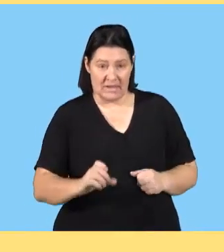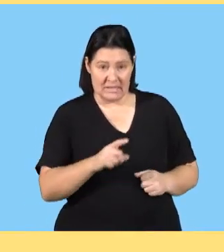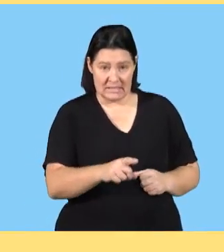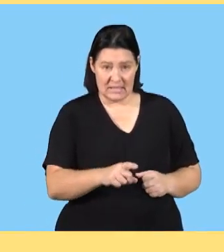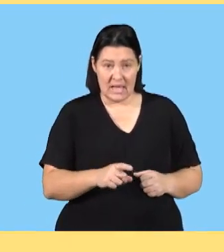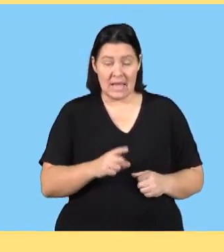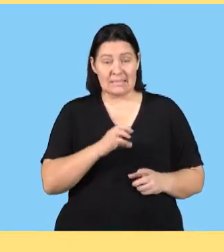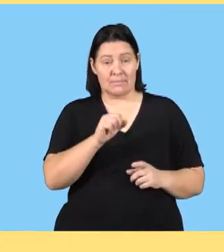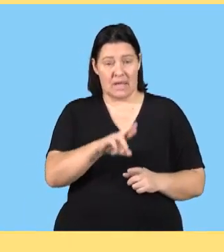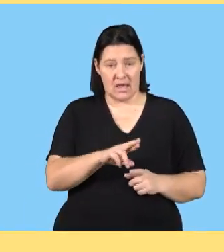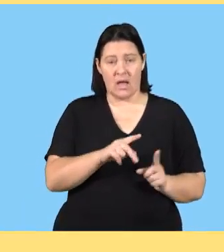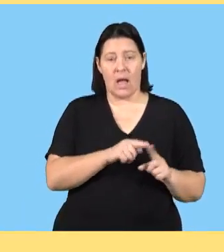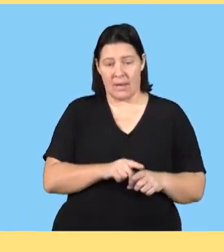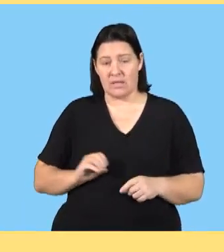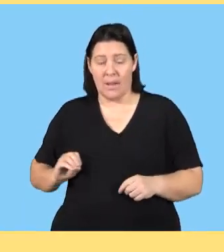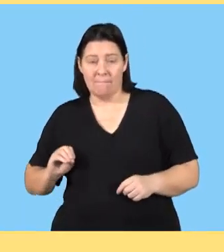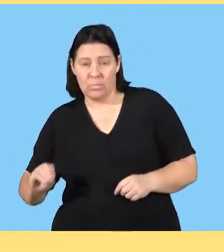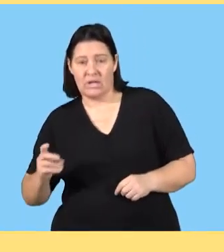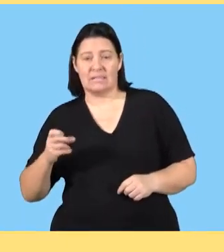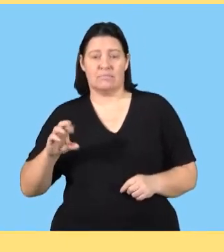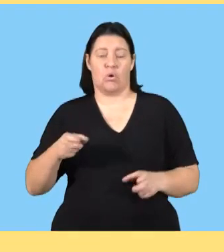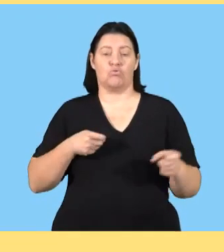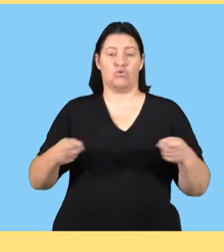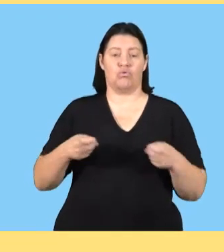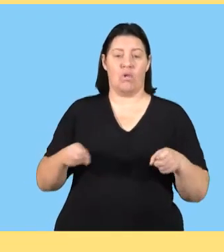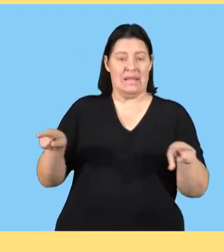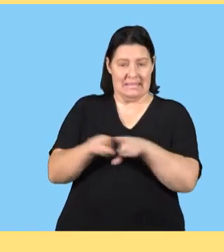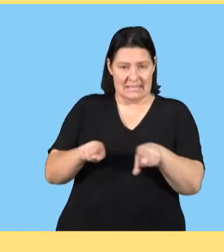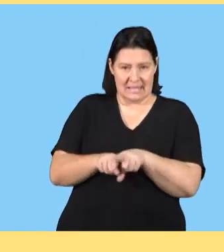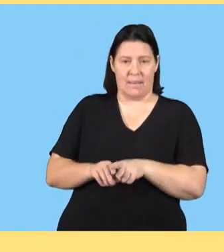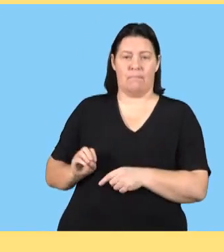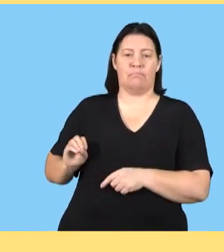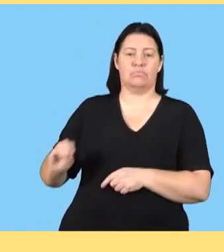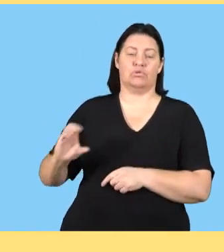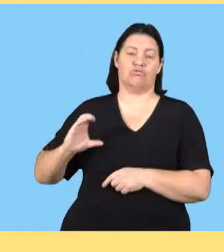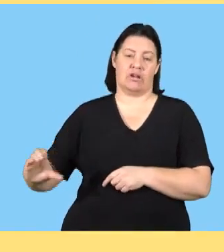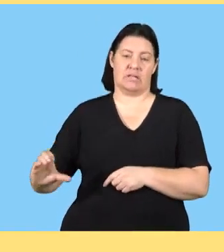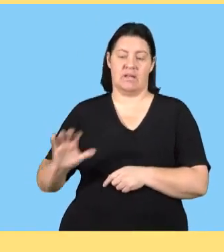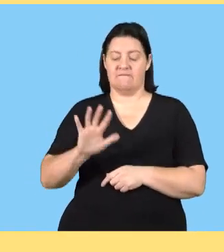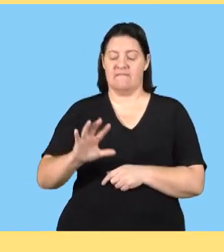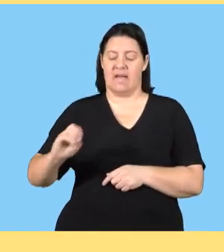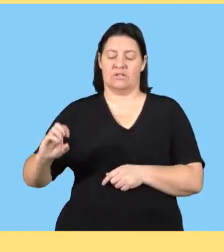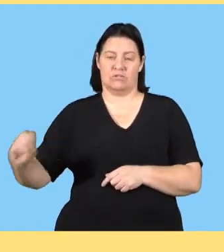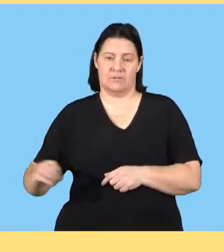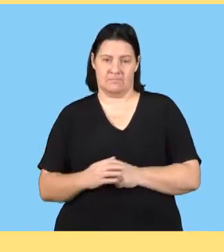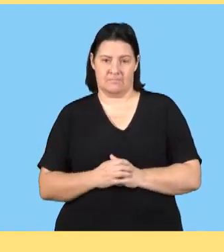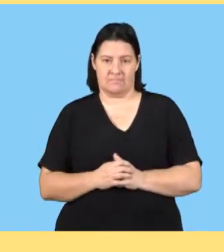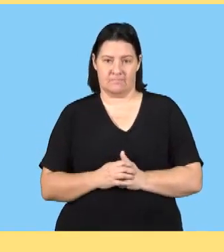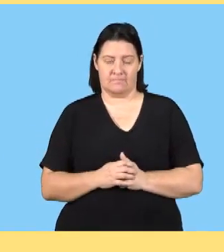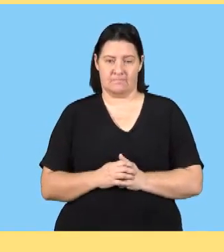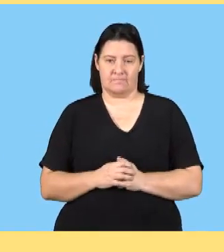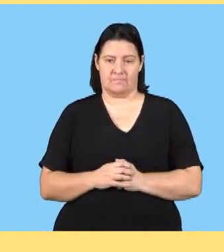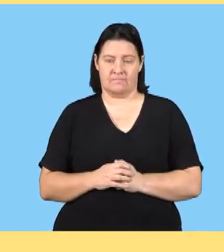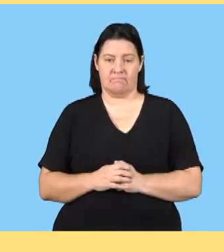credit a debtor with 500, I must come to the debtor's control and do the same on the credit side,